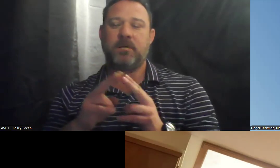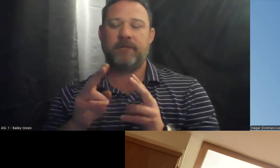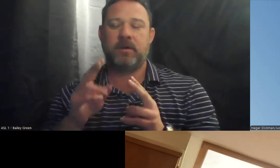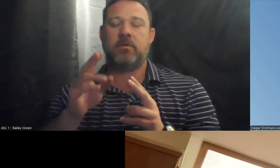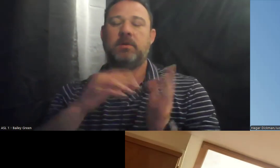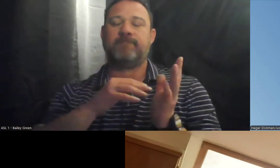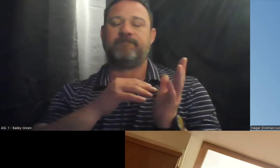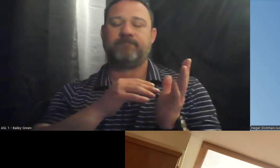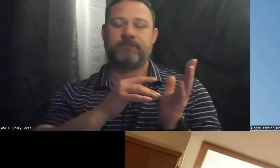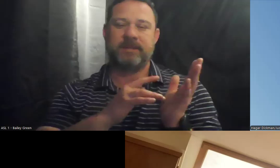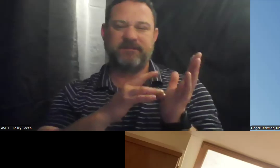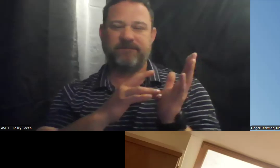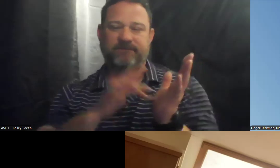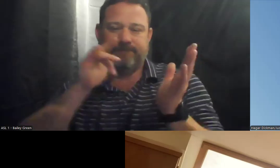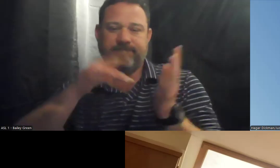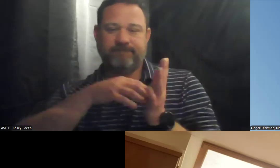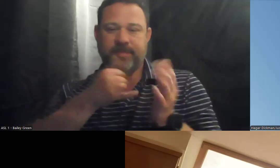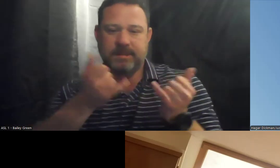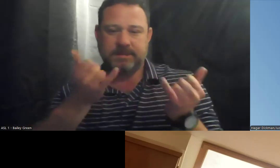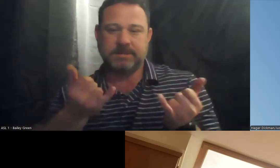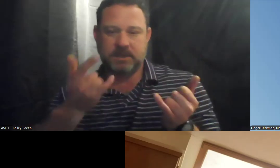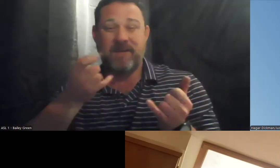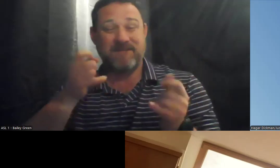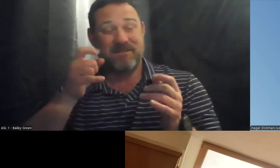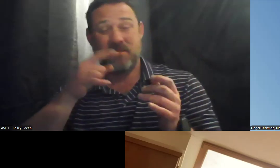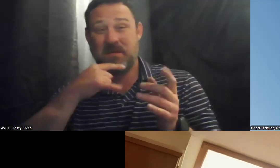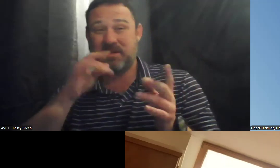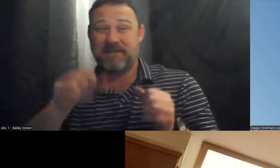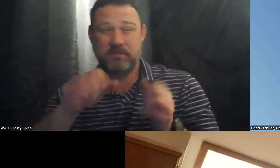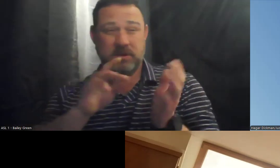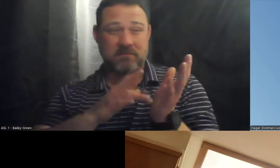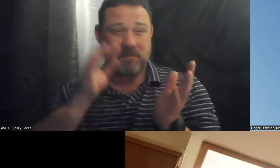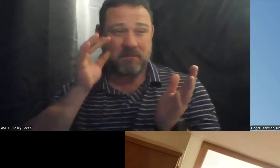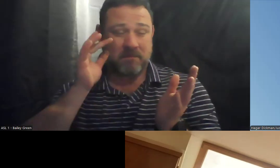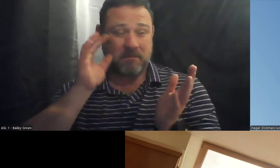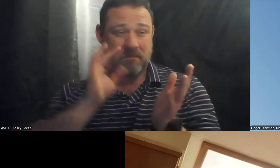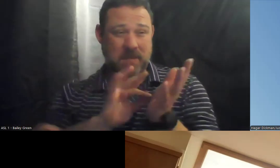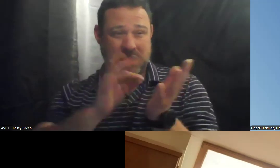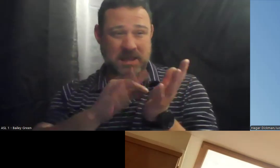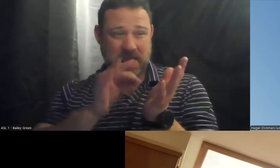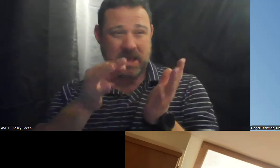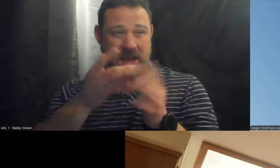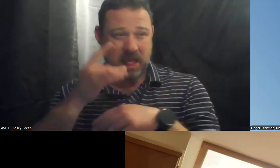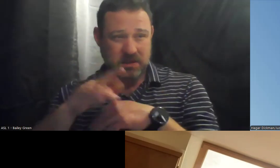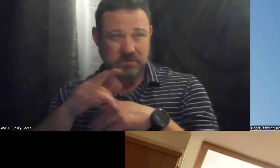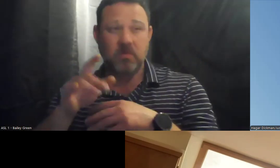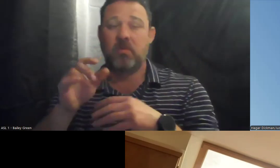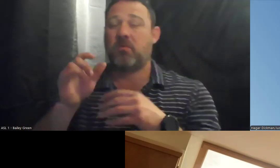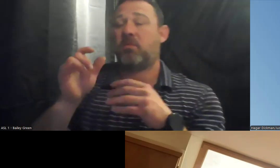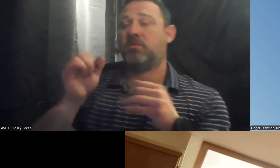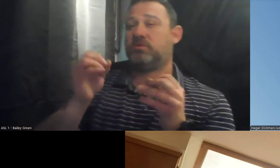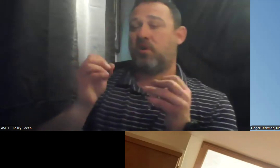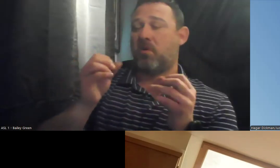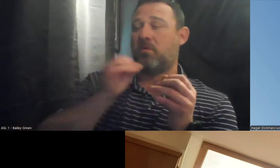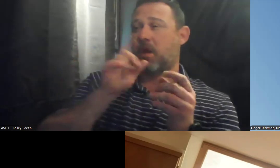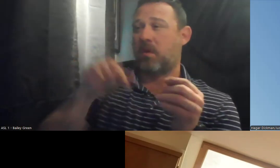look at our population that not only that you have to be Medicaid eligible to be on IHSS and have Medi-Cal. So not